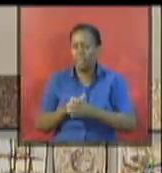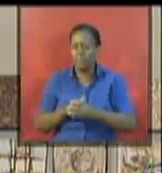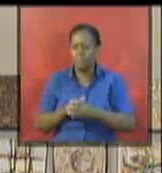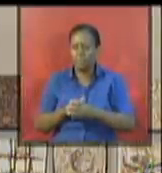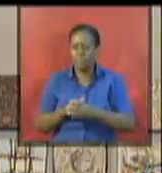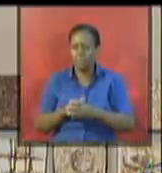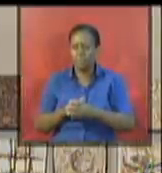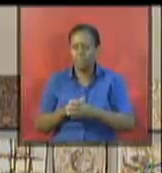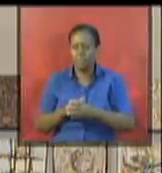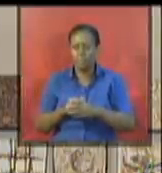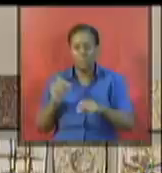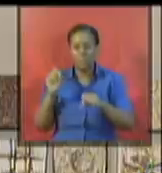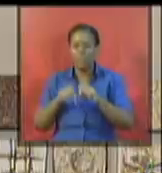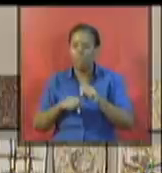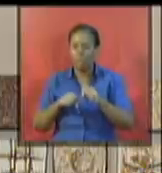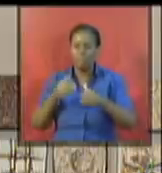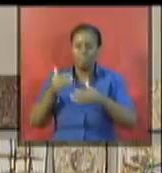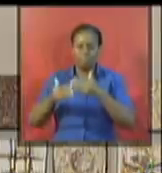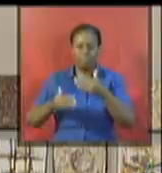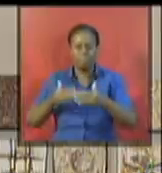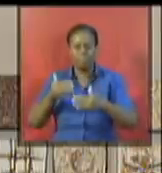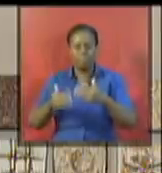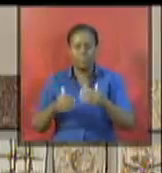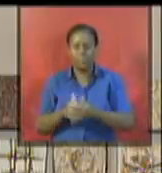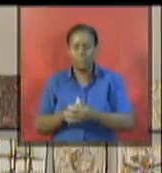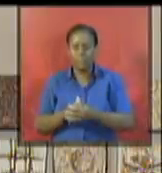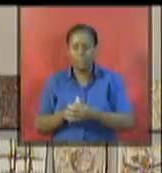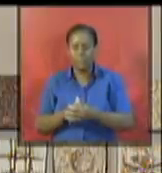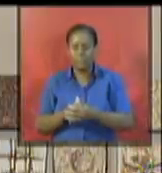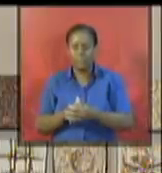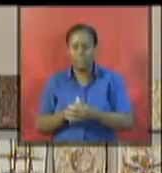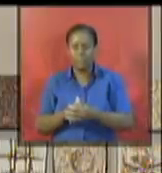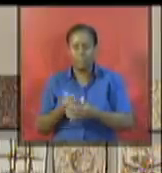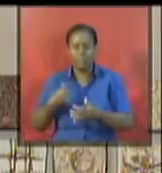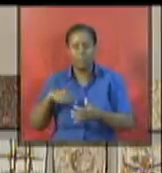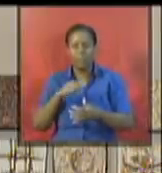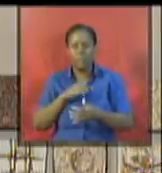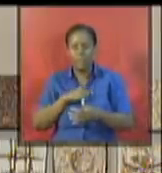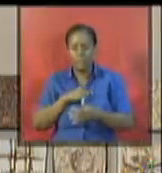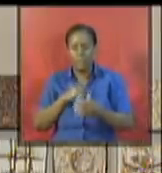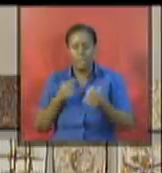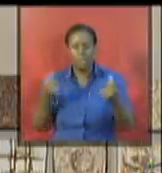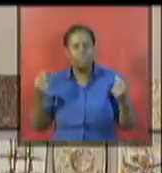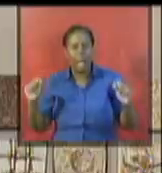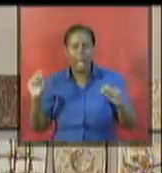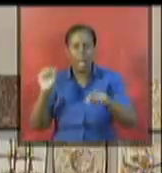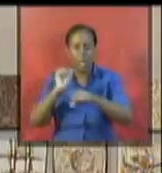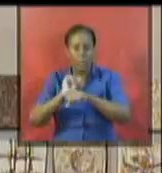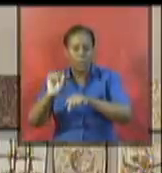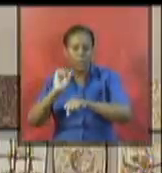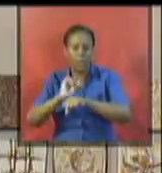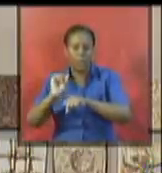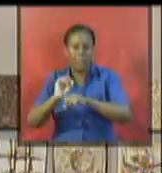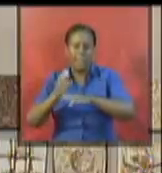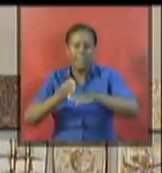and it's something that we are consistently working on. Patients aren't brought in at any one point in time. They're